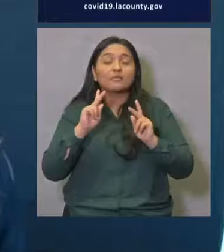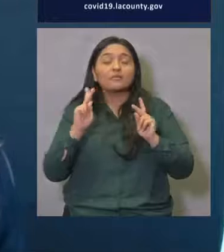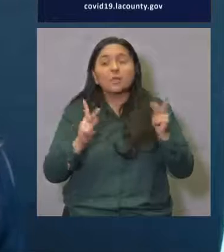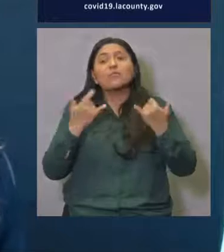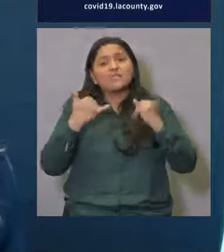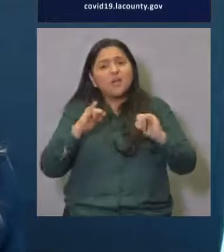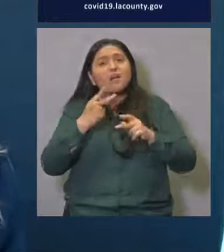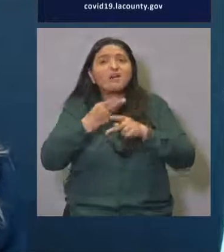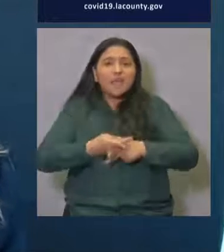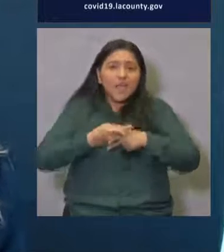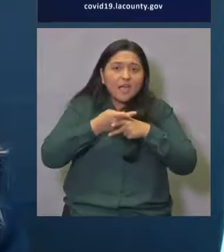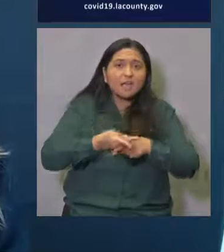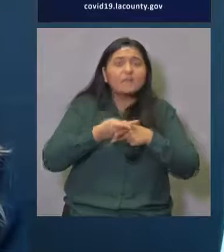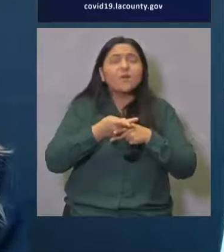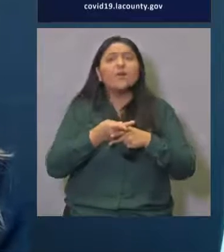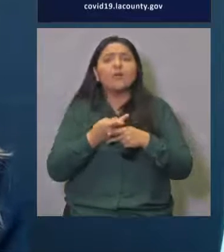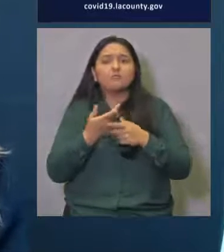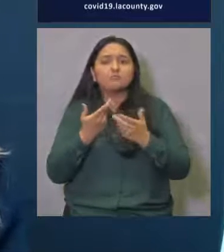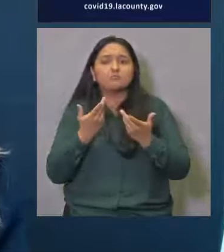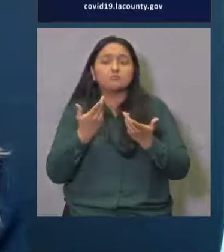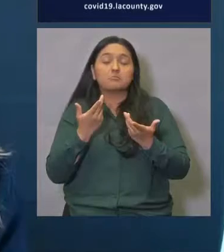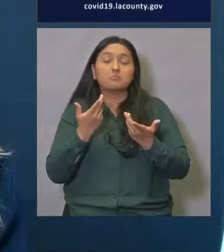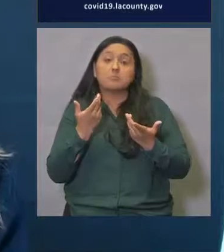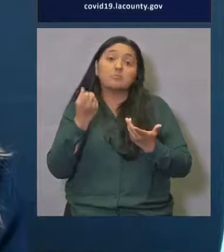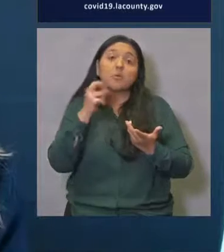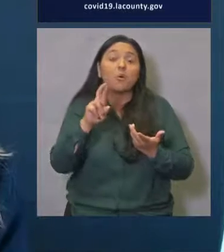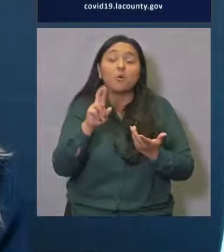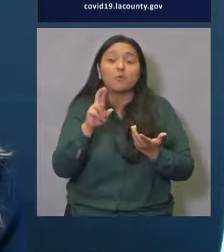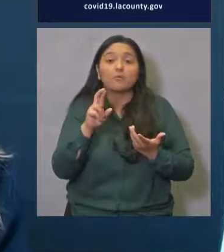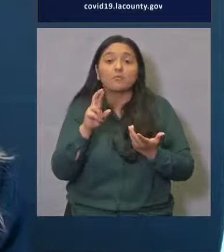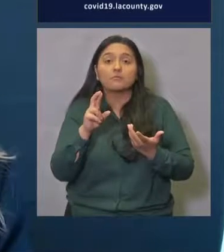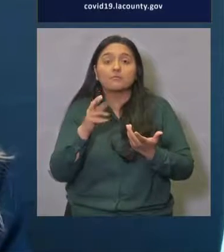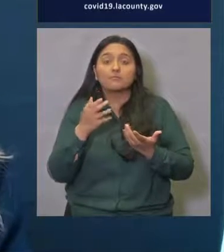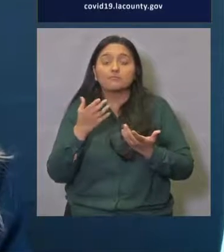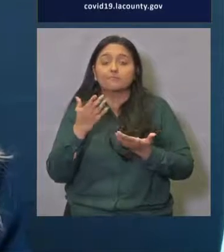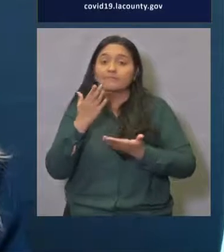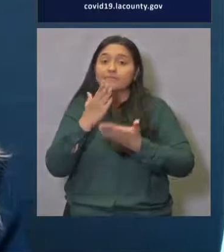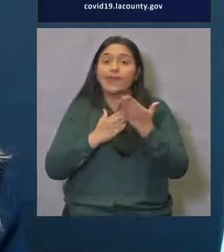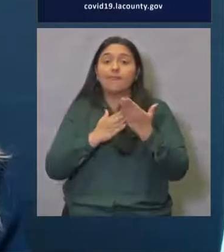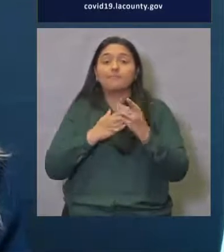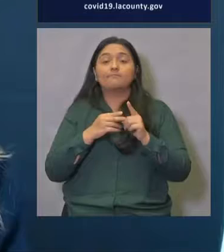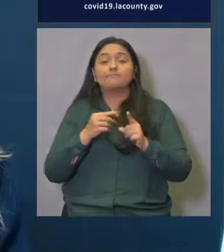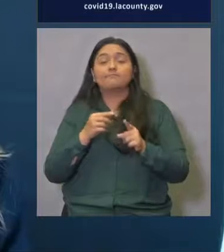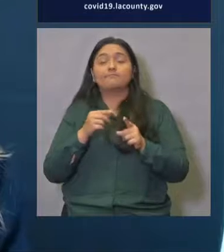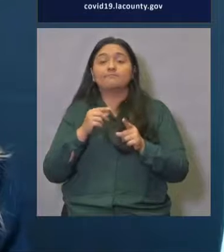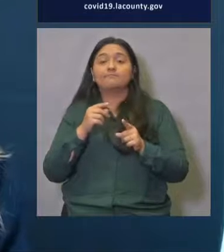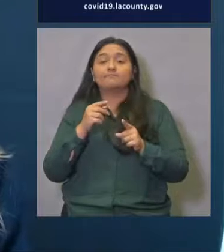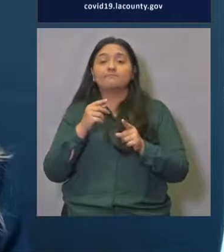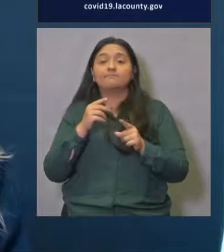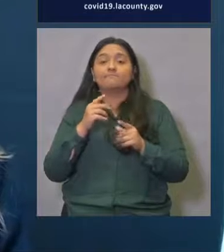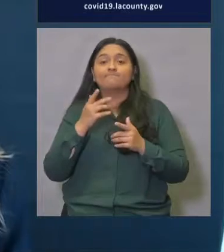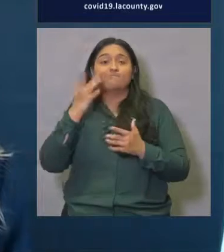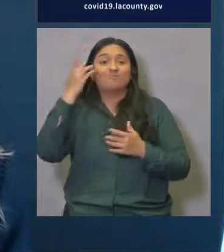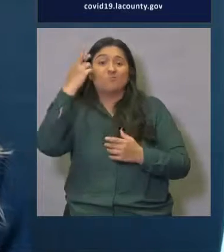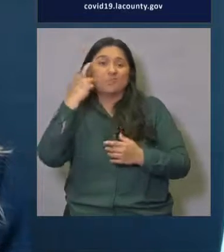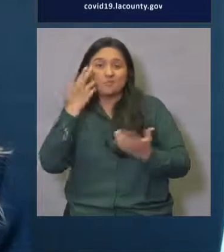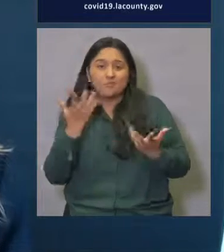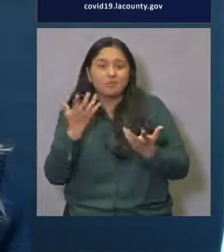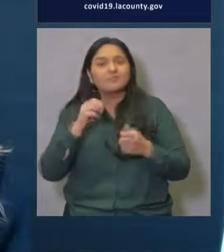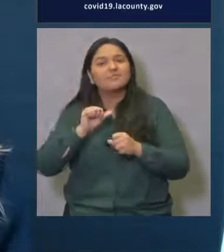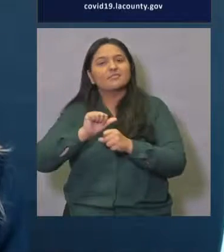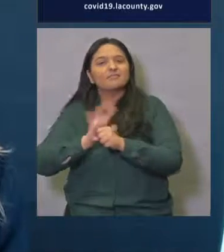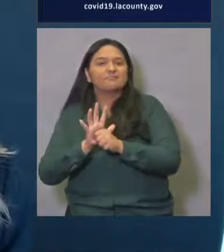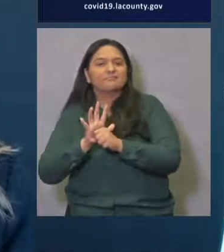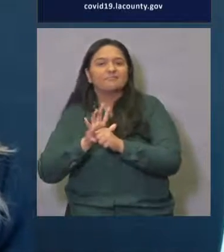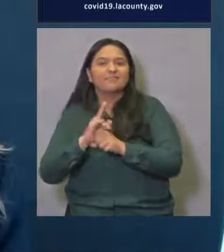were, and rather that it's starting to have some of the impact of those variants within Los Angeles County. At